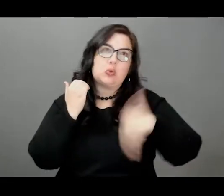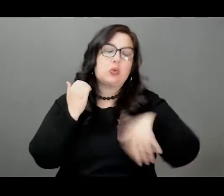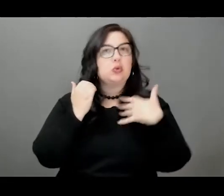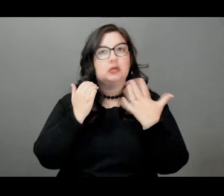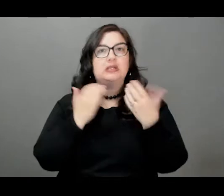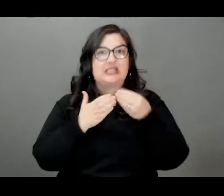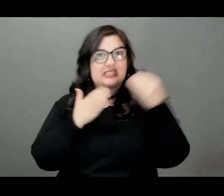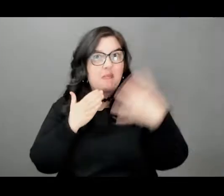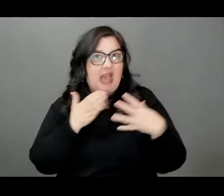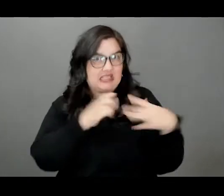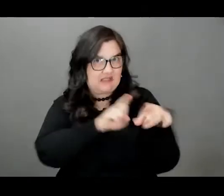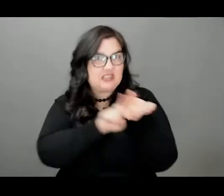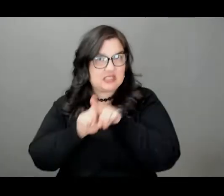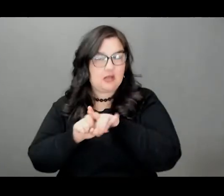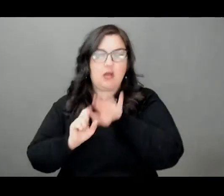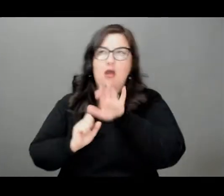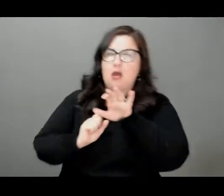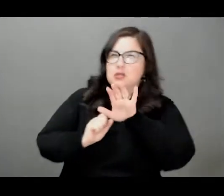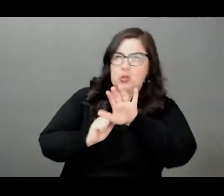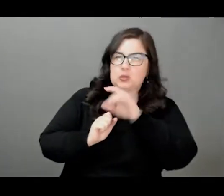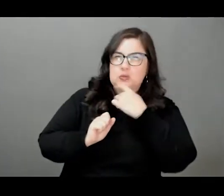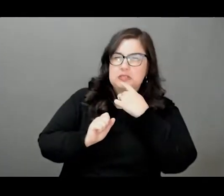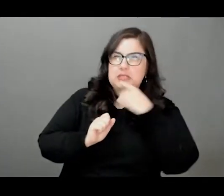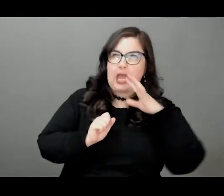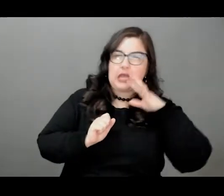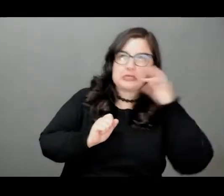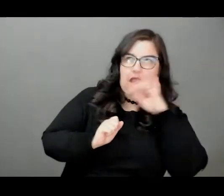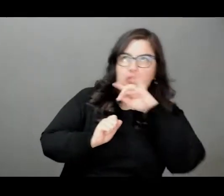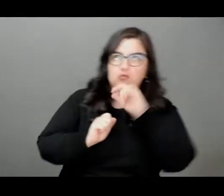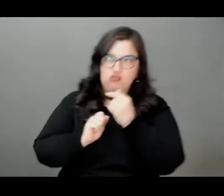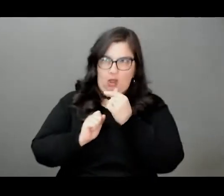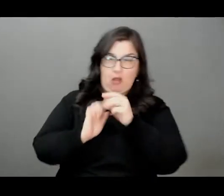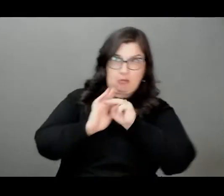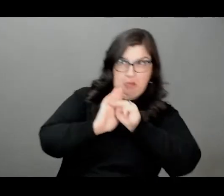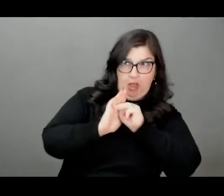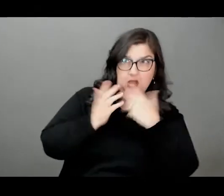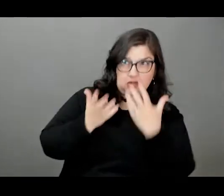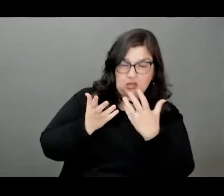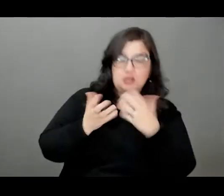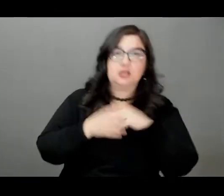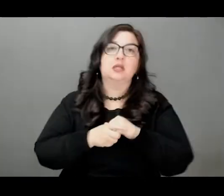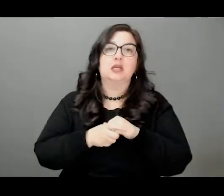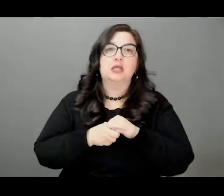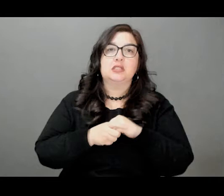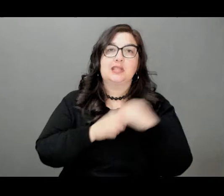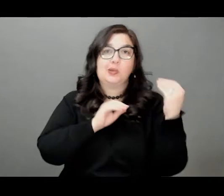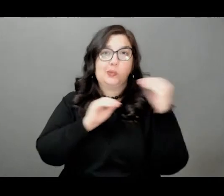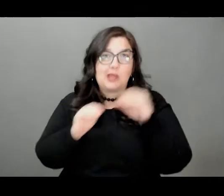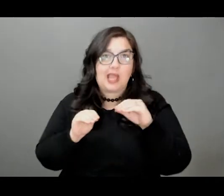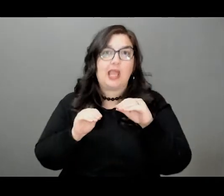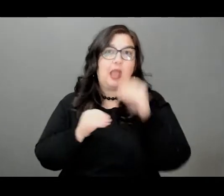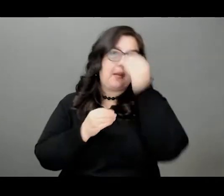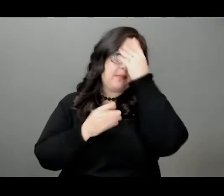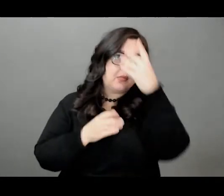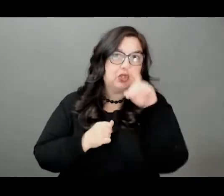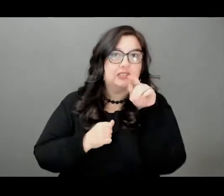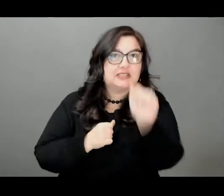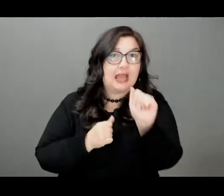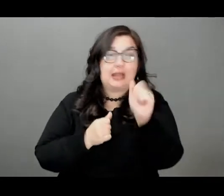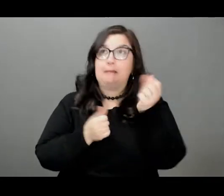customers, it's one of the most time consuming and expensive steps as well. So, in terms of the cat or dog machine learning model that you